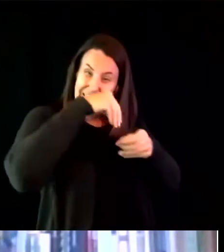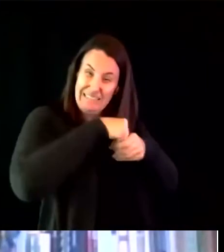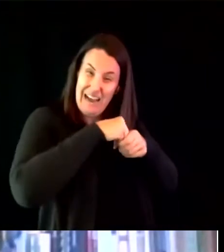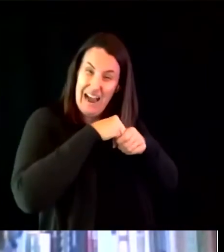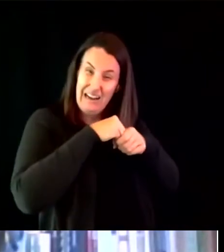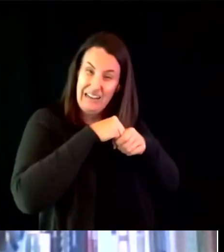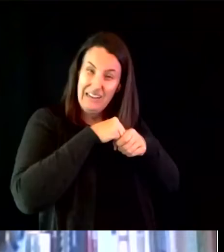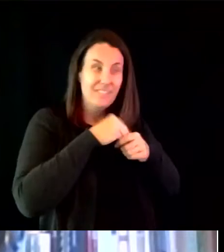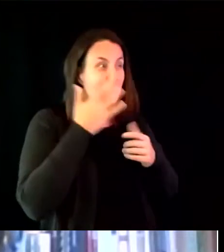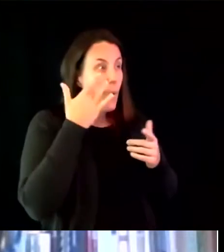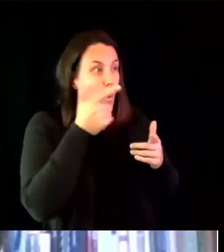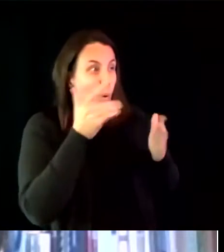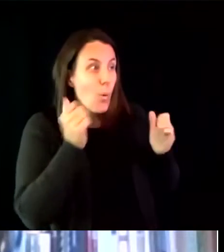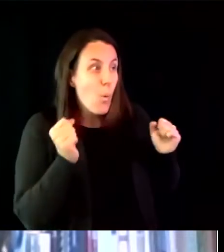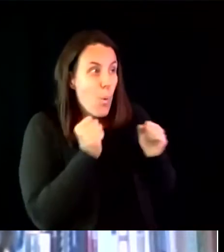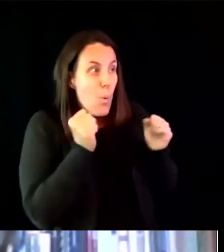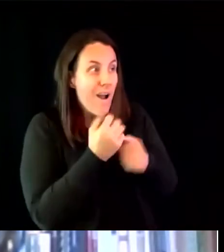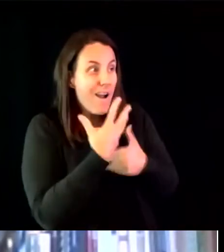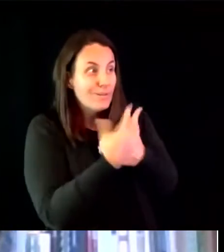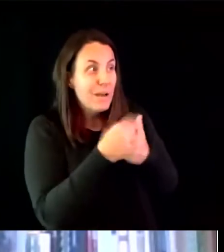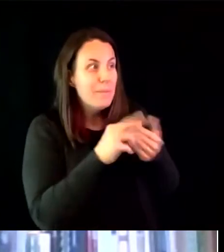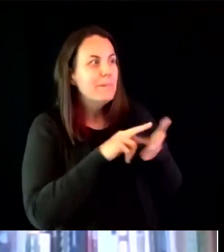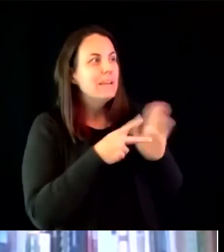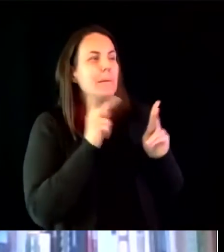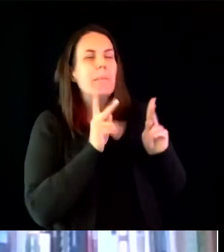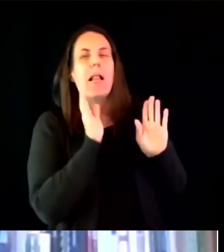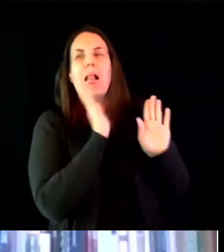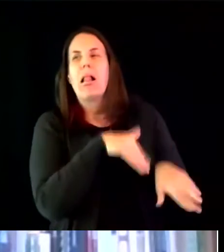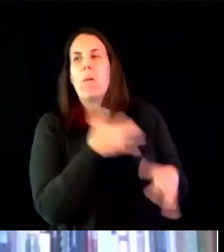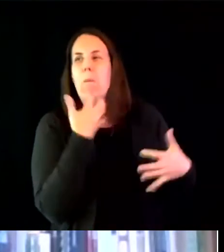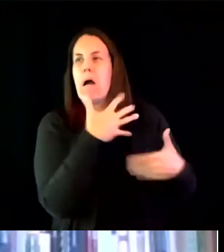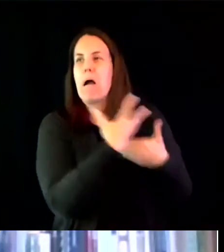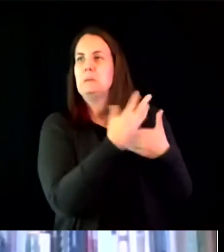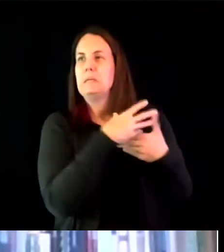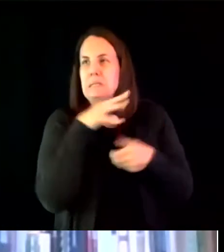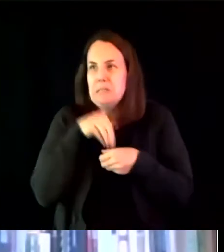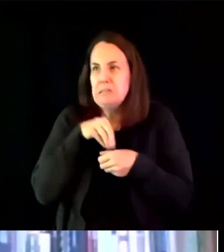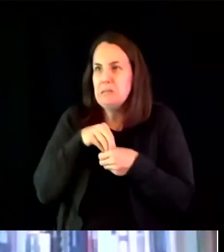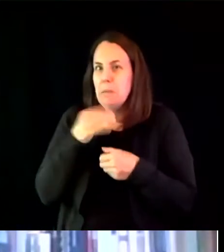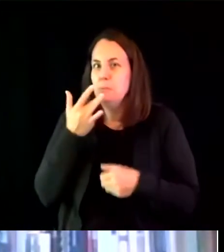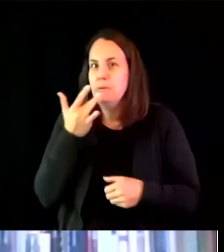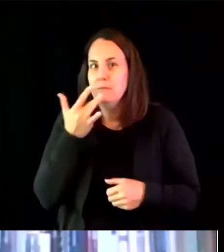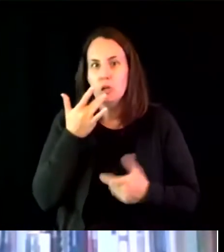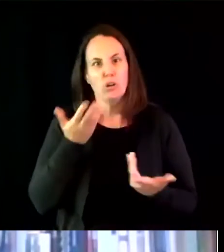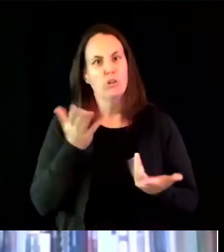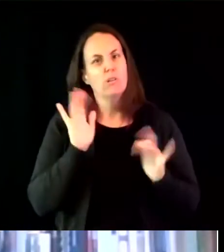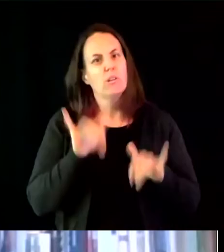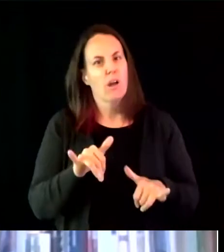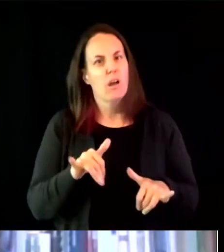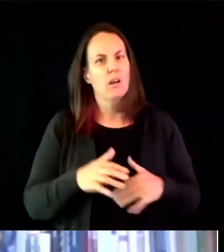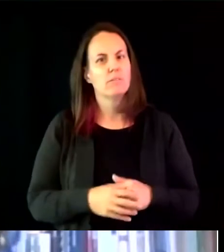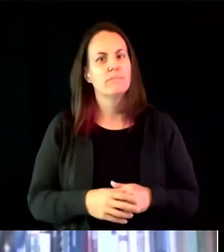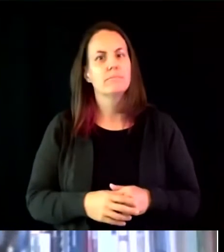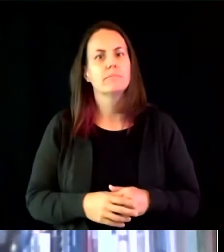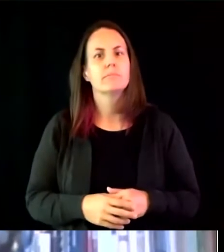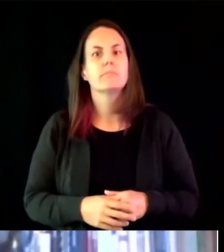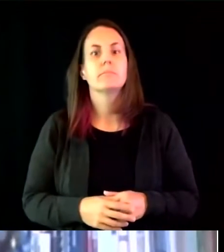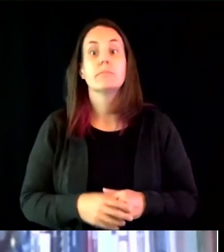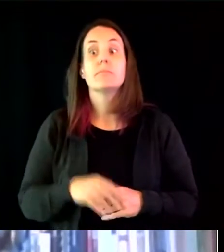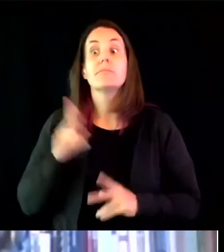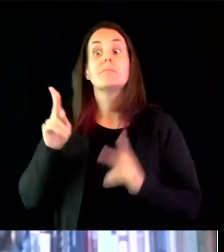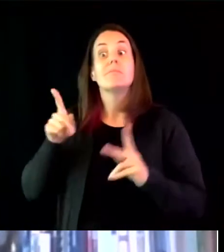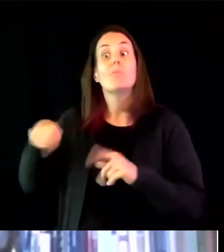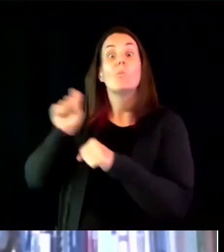in the last month or two. Schools back in session. Many workplaces have brought some of their workers or all of